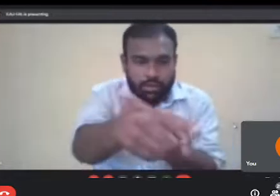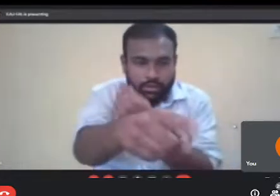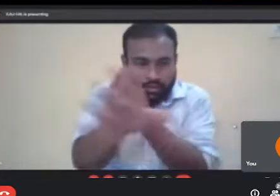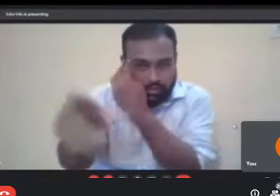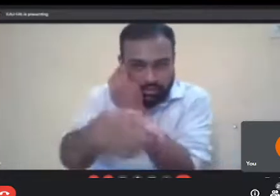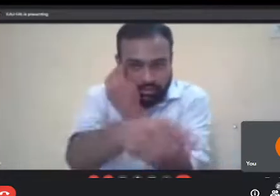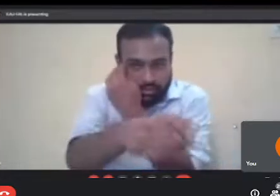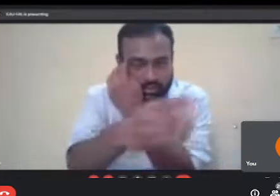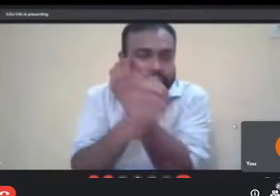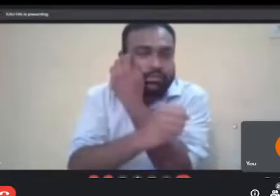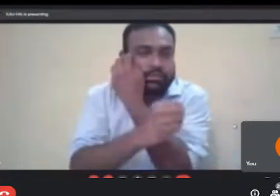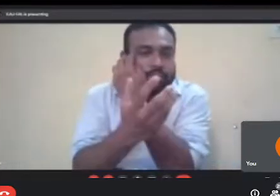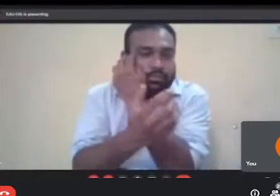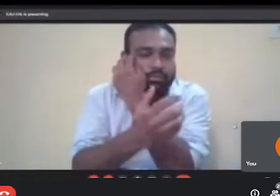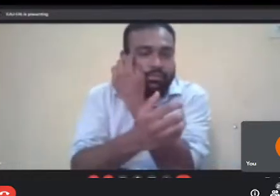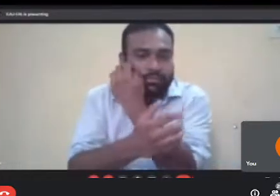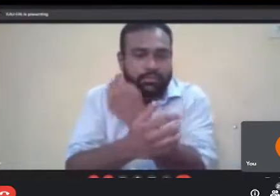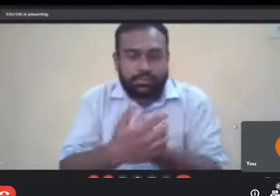Yeah, this one.